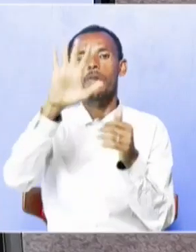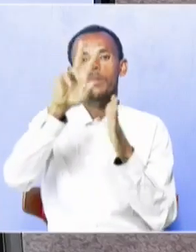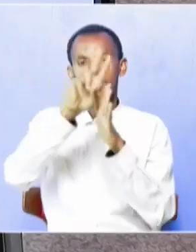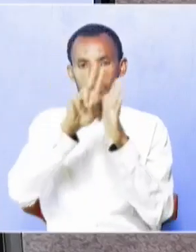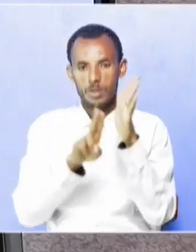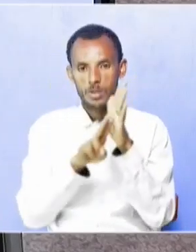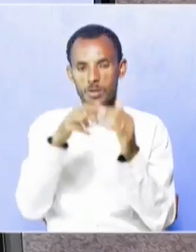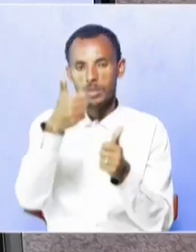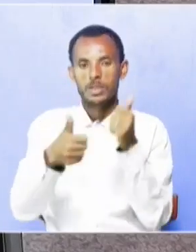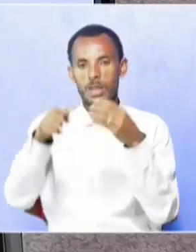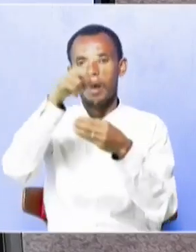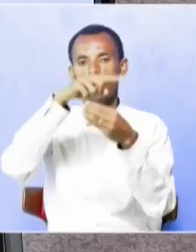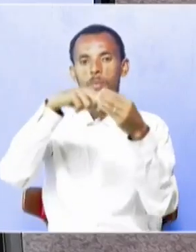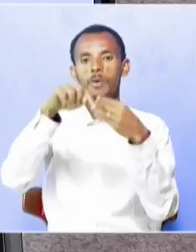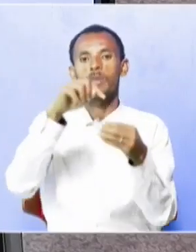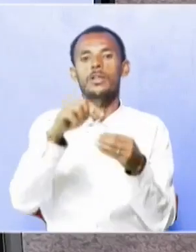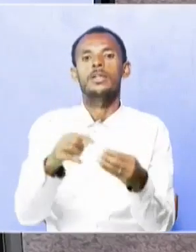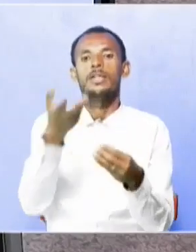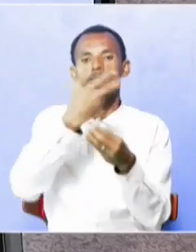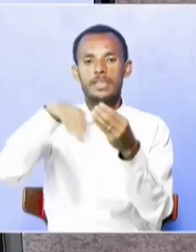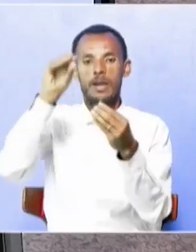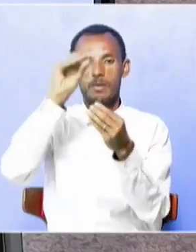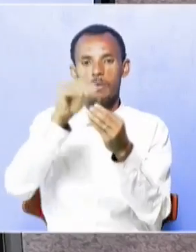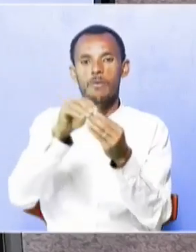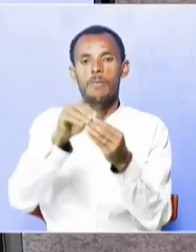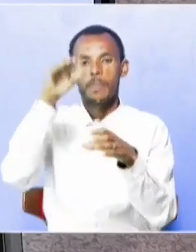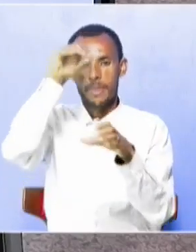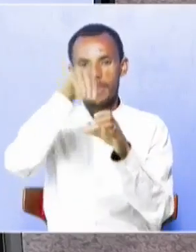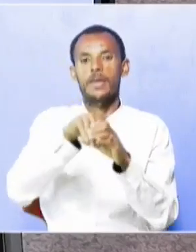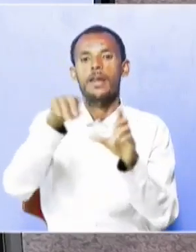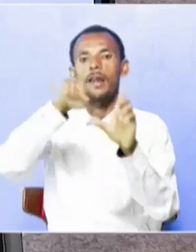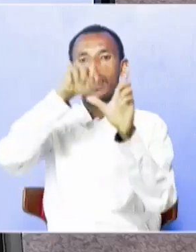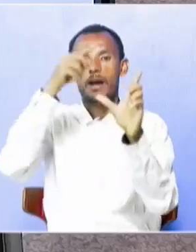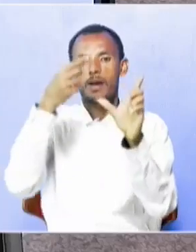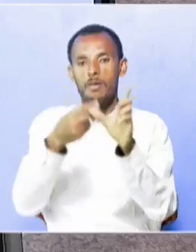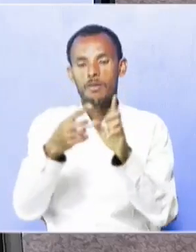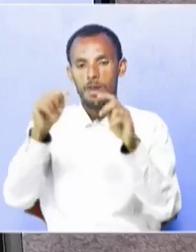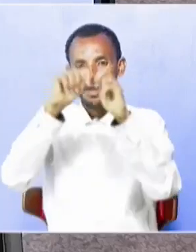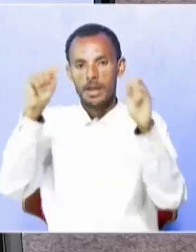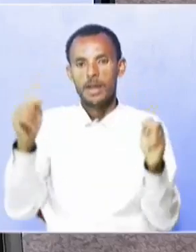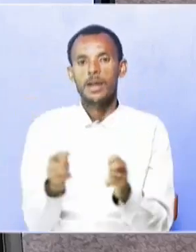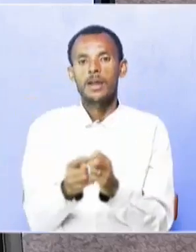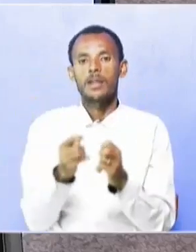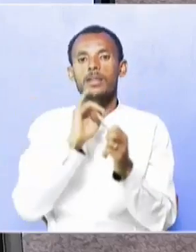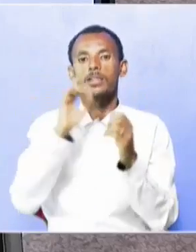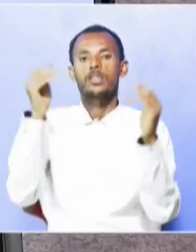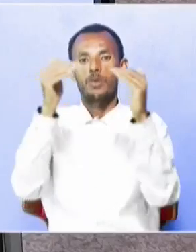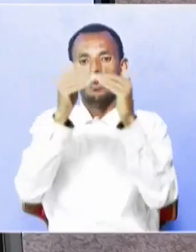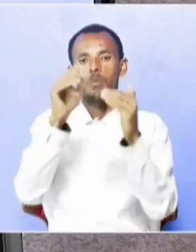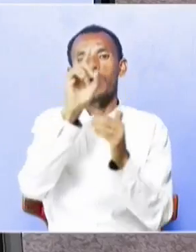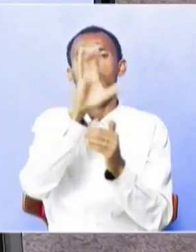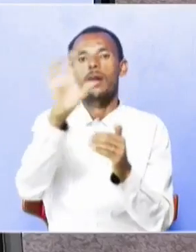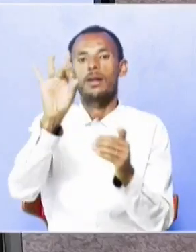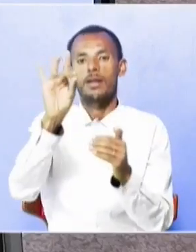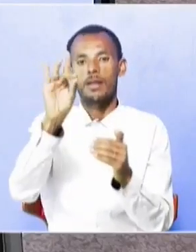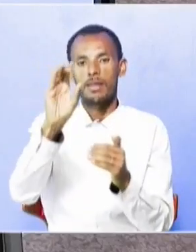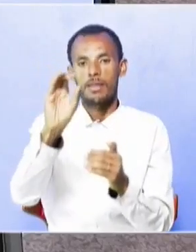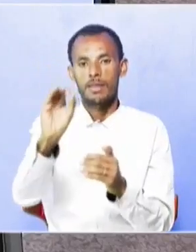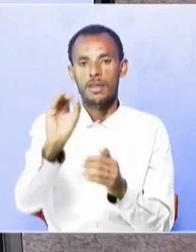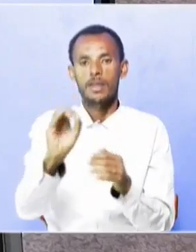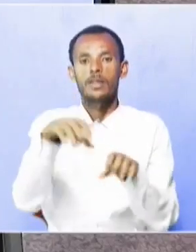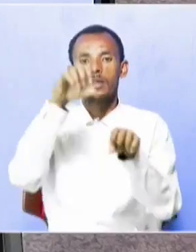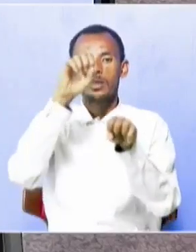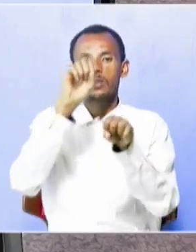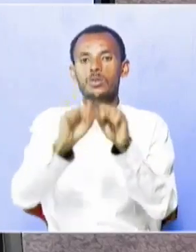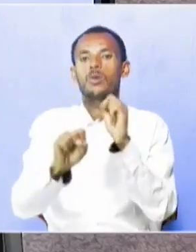unit, which is about the sum of the interior angle of a triangle is 180 degrees, right? So